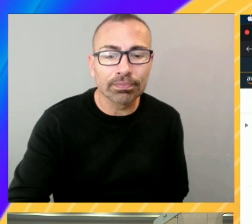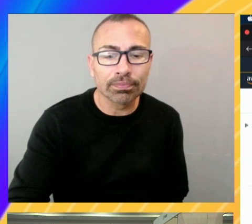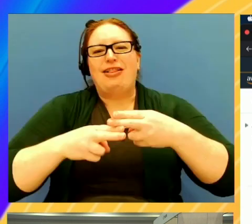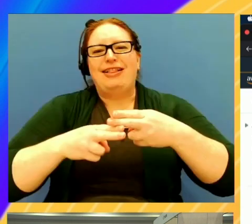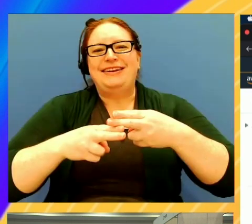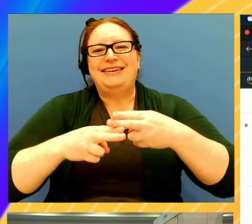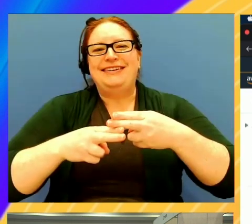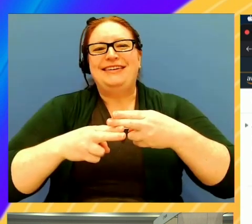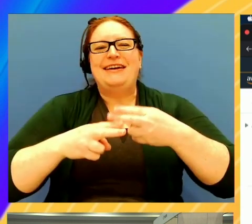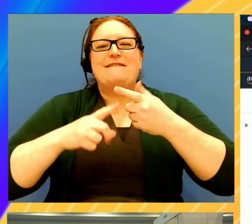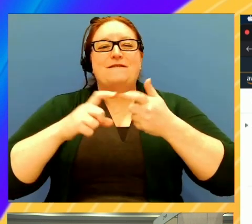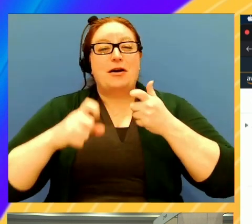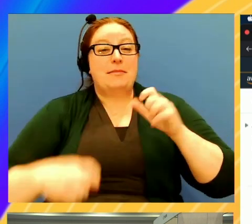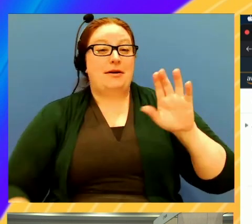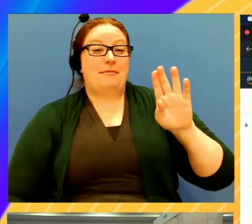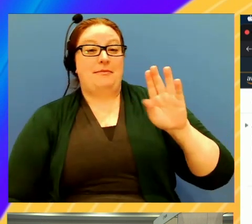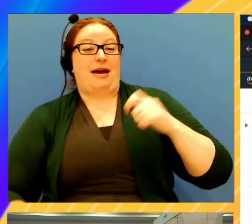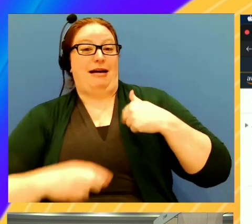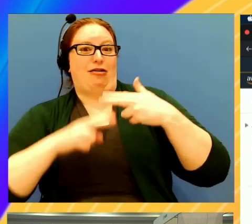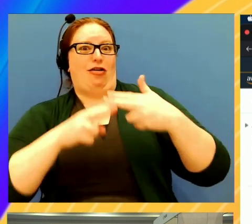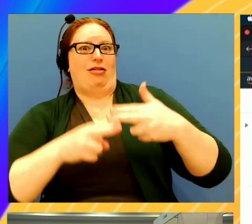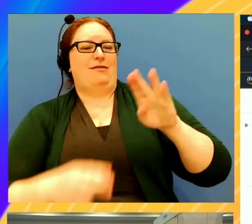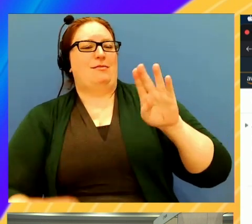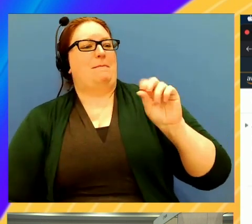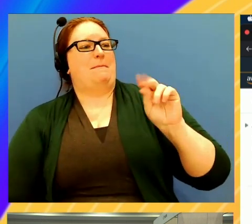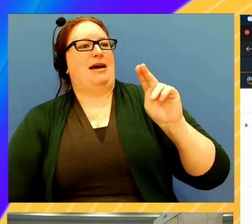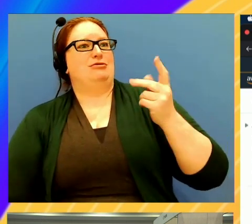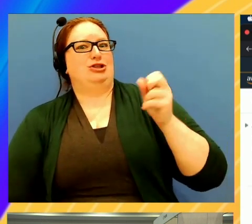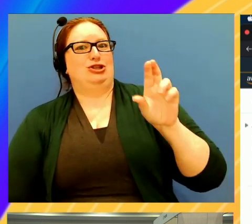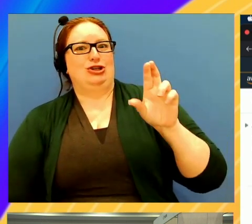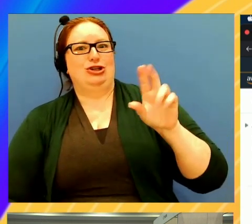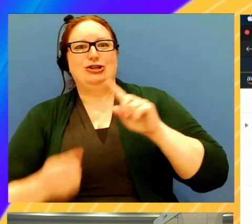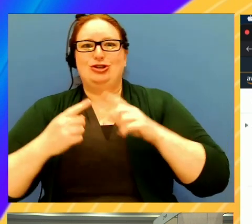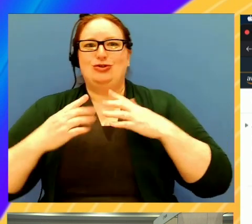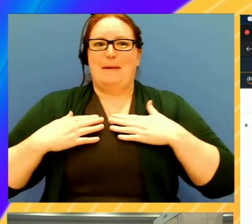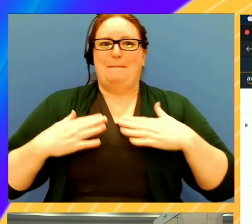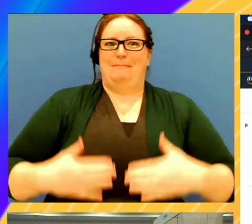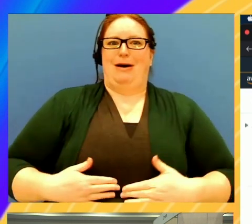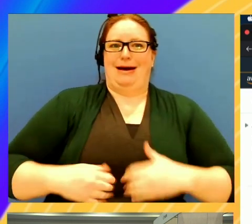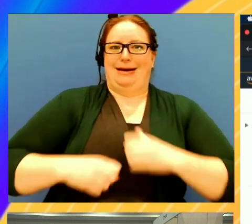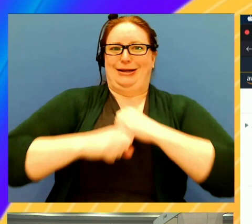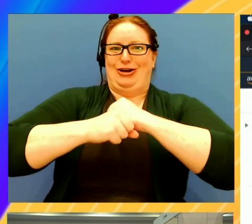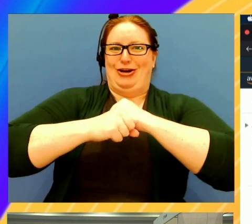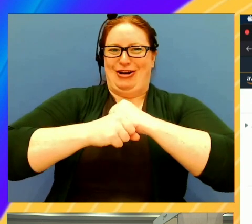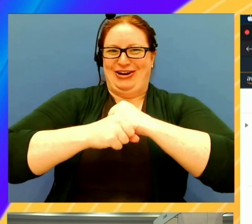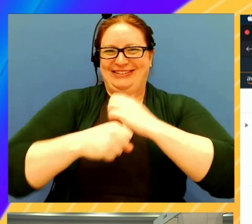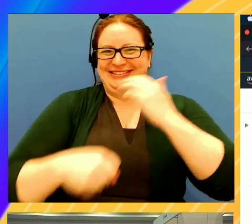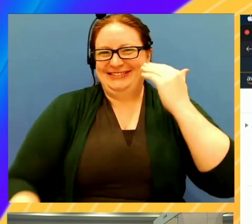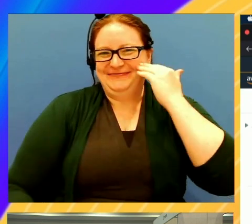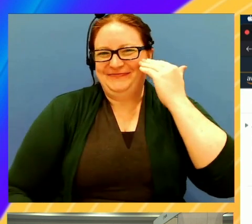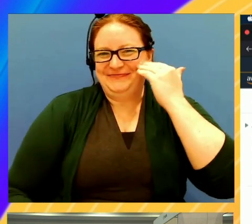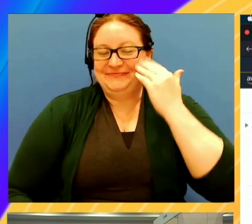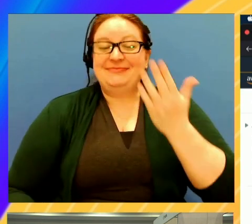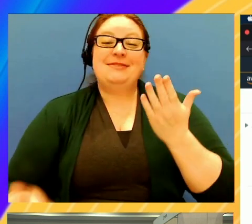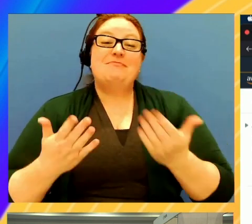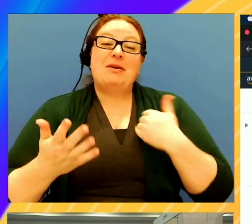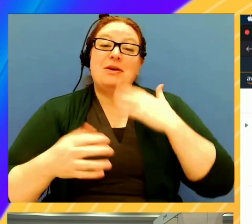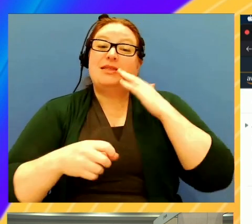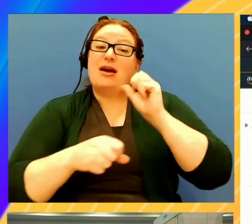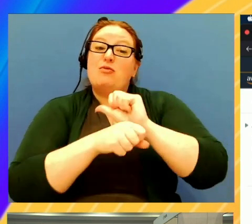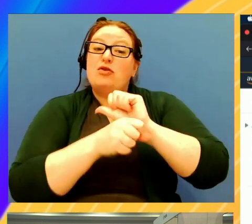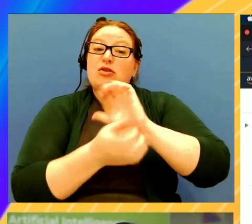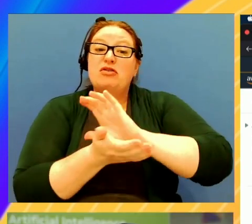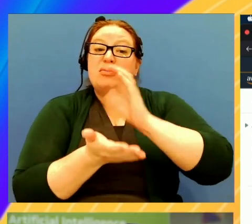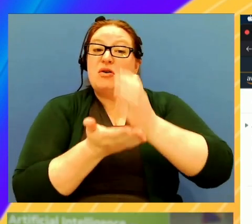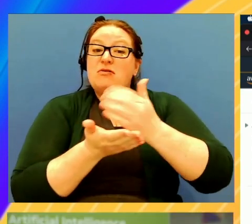I've looked at it saying you just want to get out of the way, let them get their job done. They have a specific job, maybe that OU, that workload that you've designed in there as a specific thing, and maybe they